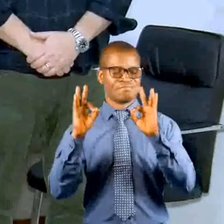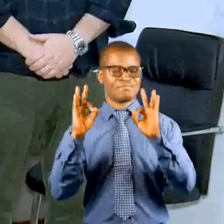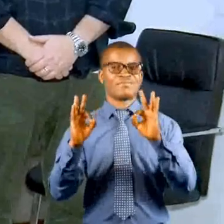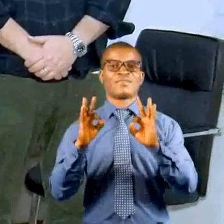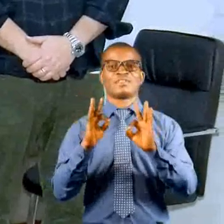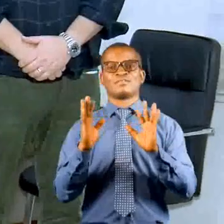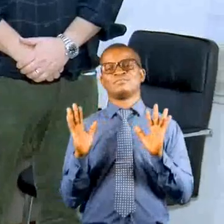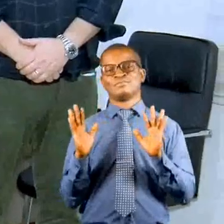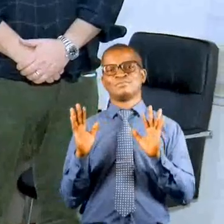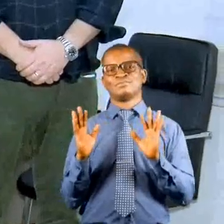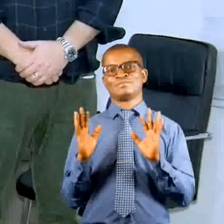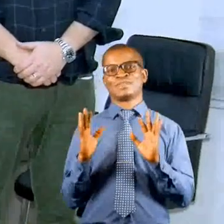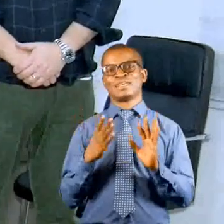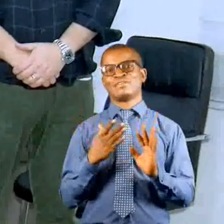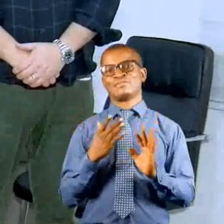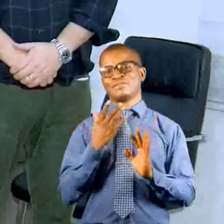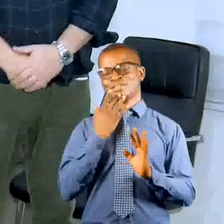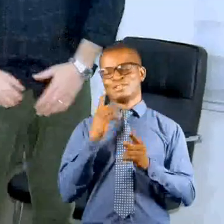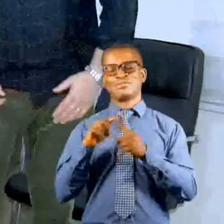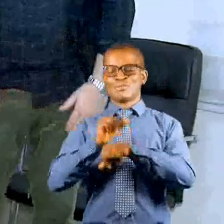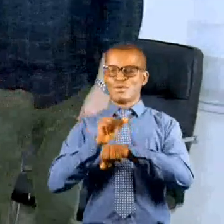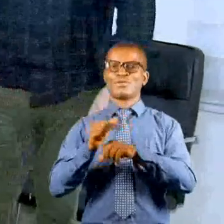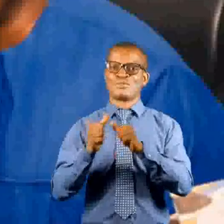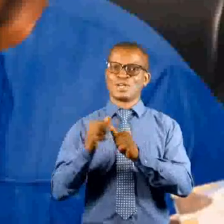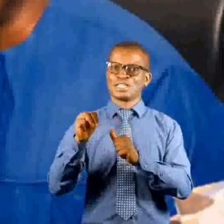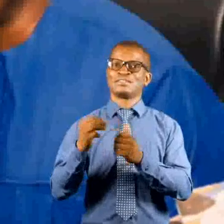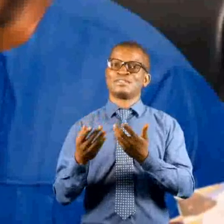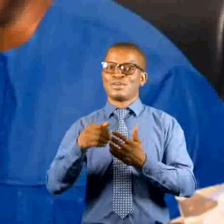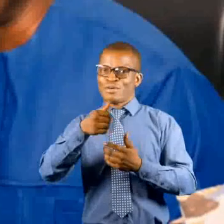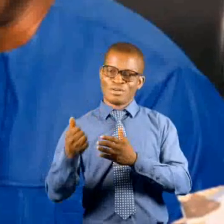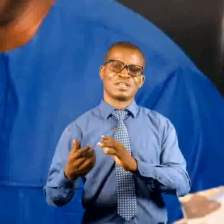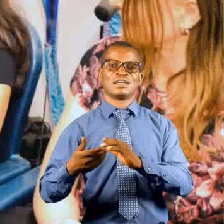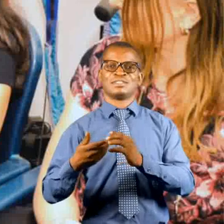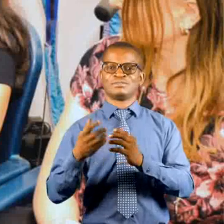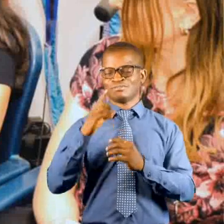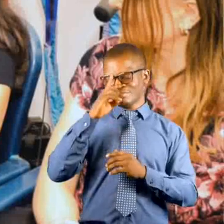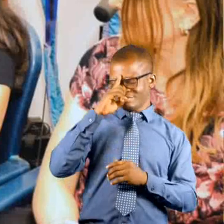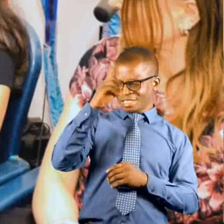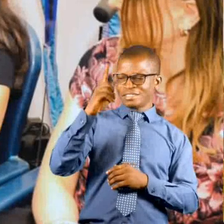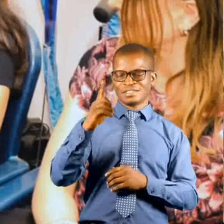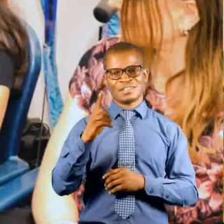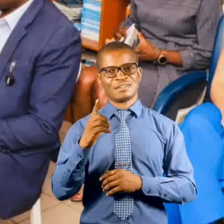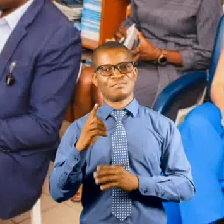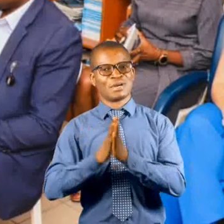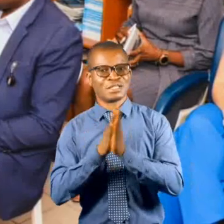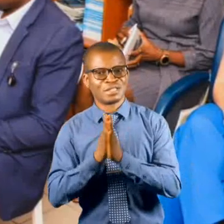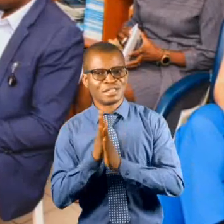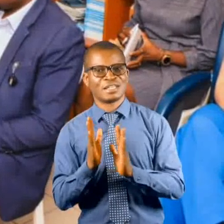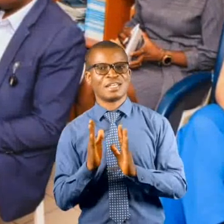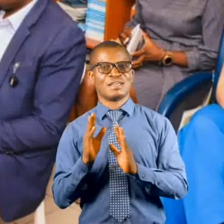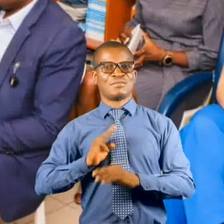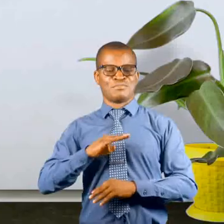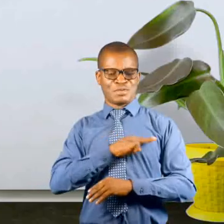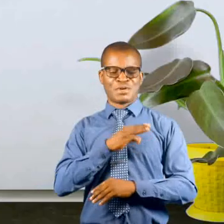absolutely fantastic, and we've been very fortunate to work with other engaged, intelligent,